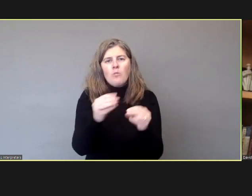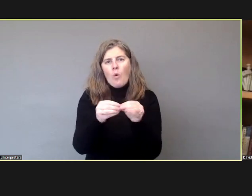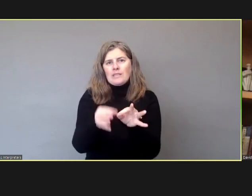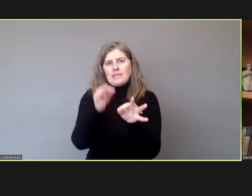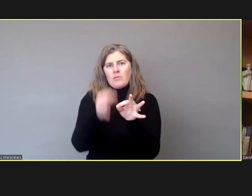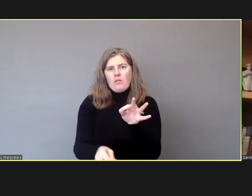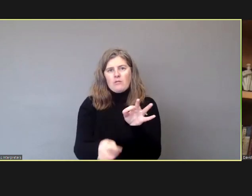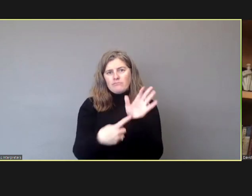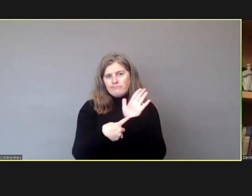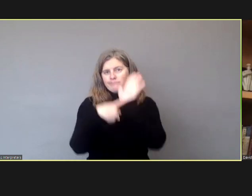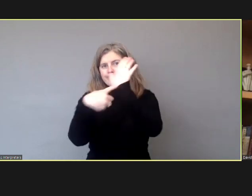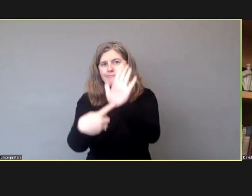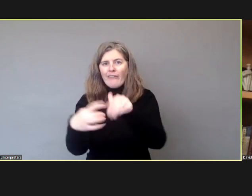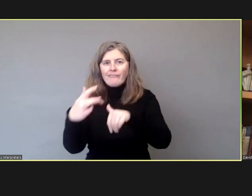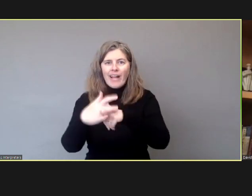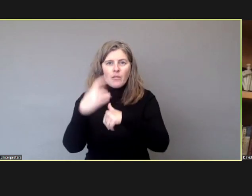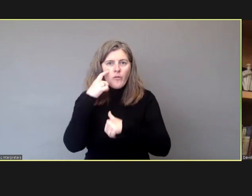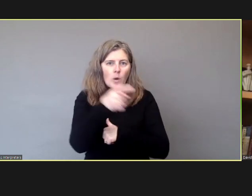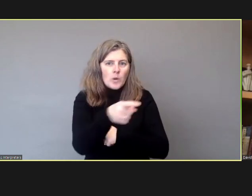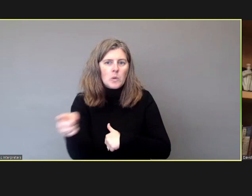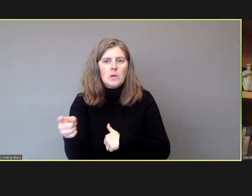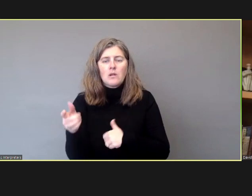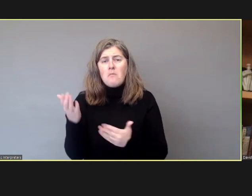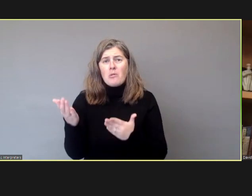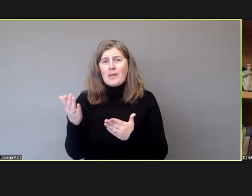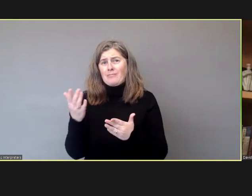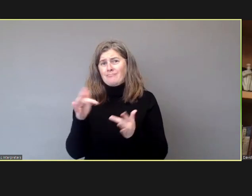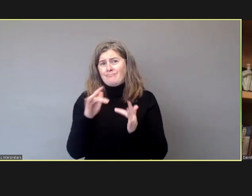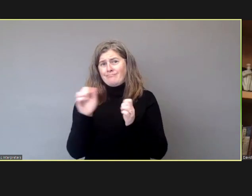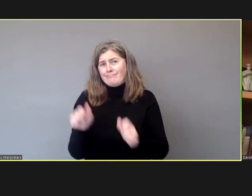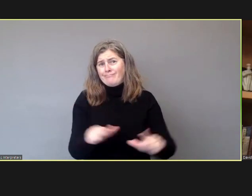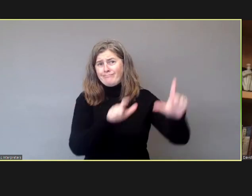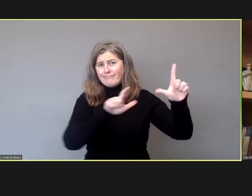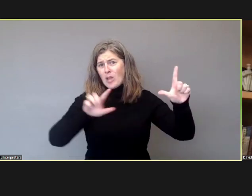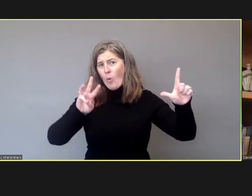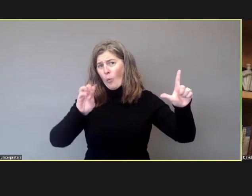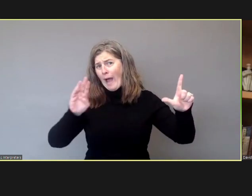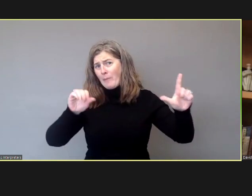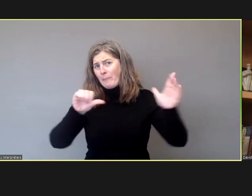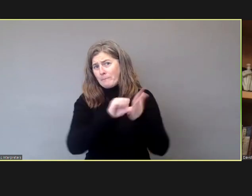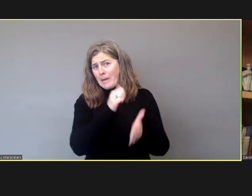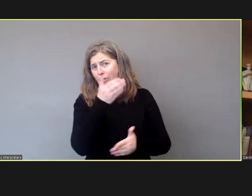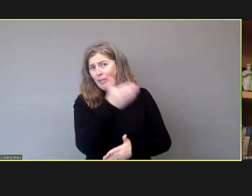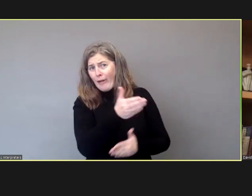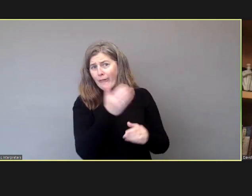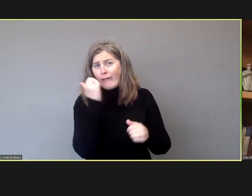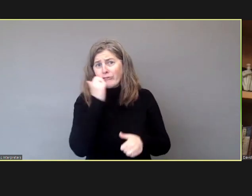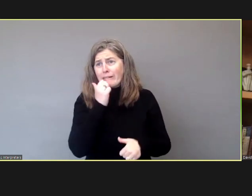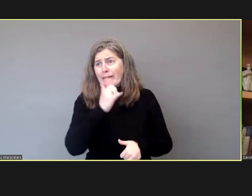make that more simply available, probably just on the web at a certain time of day, if you think that would work.